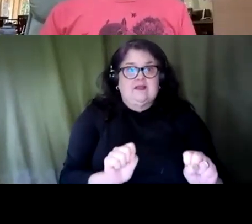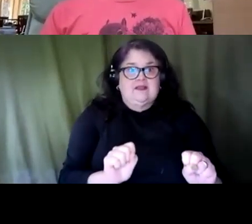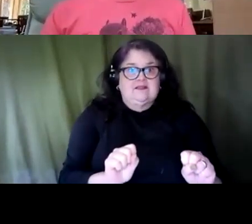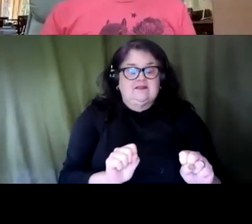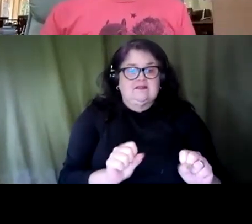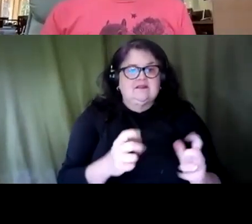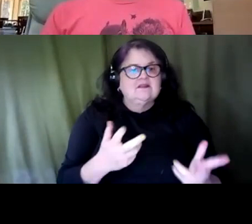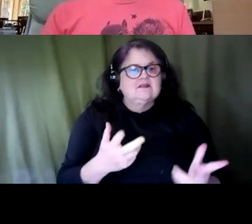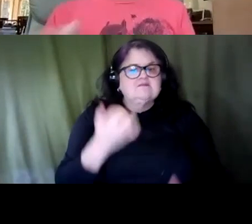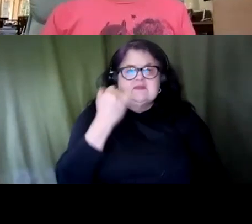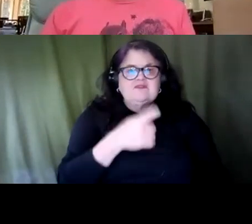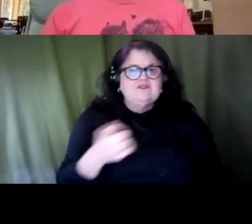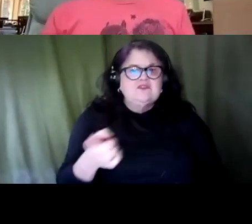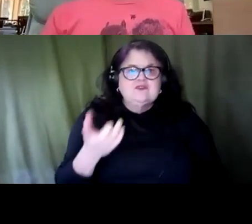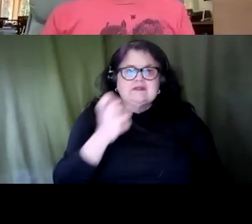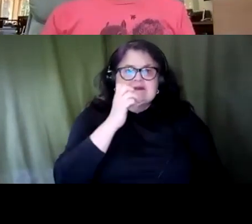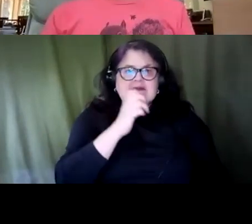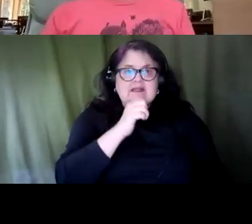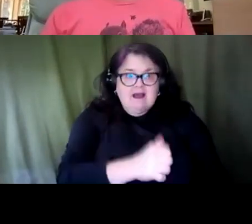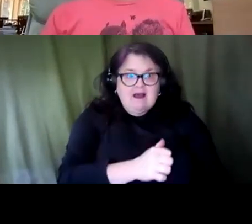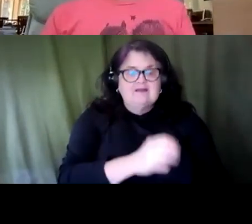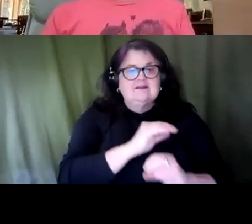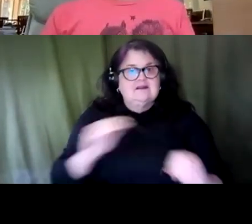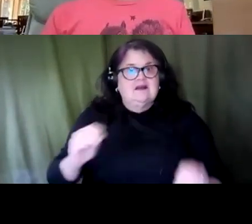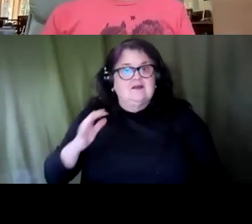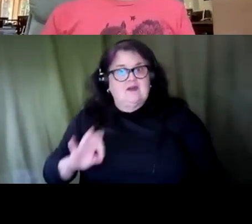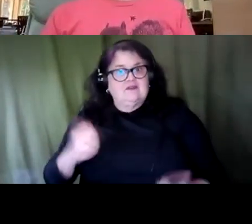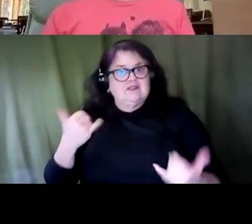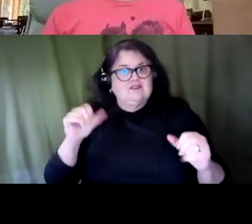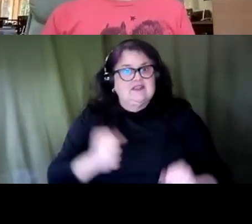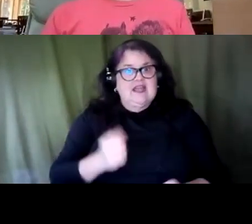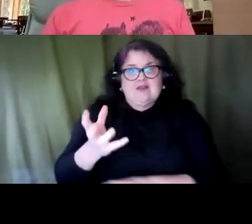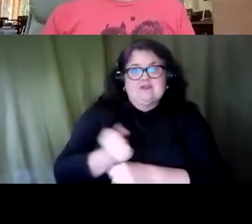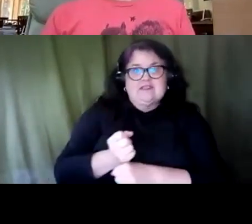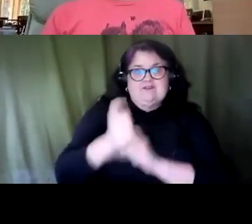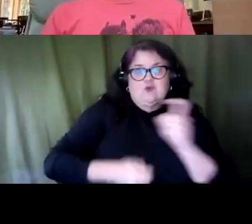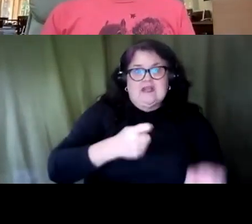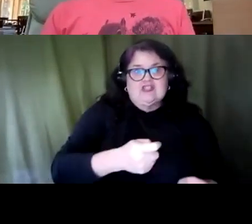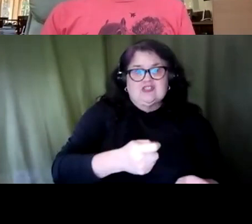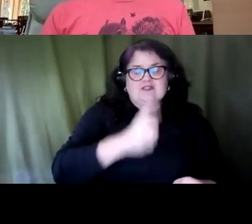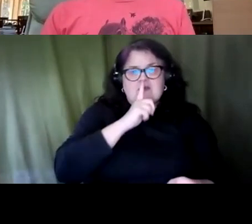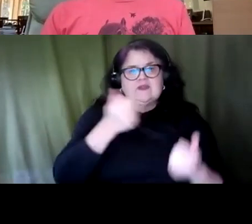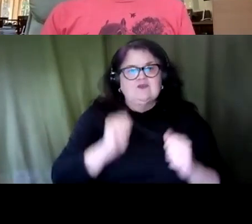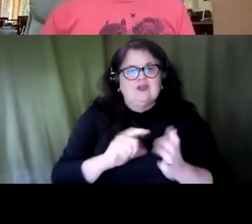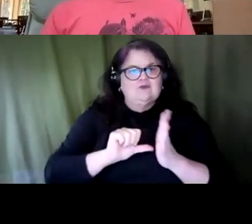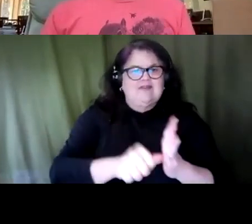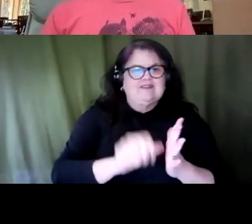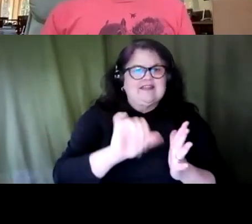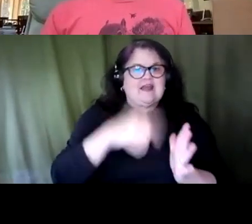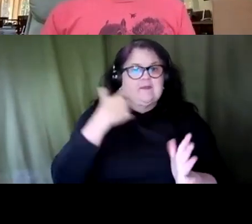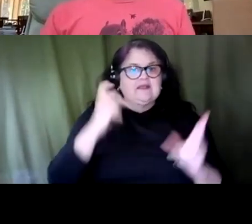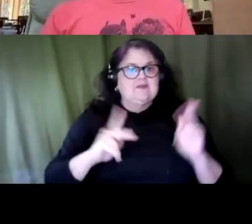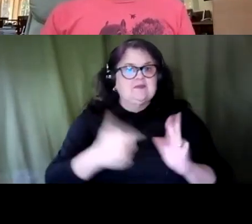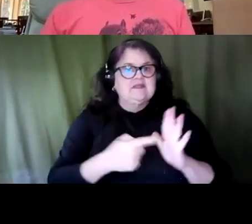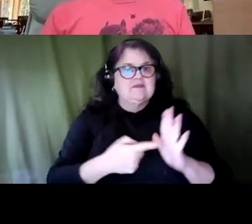Even if you're not a nonprofit, you can still receive donations. And I always really try to emphasize that because people sometimes